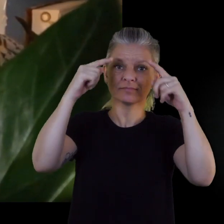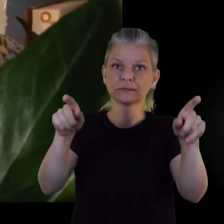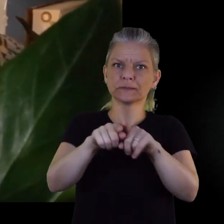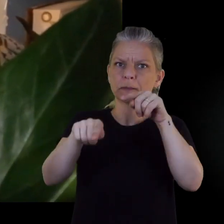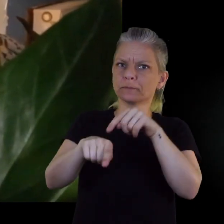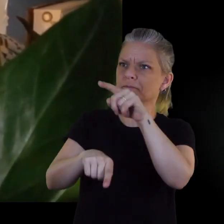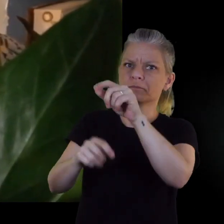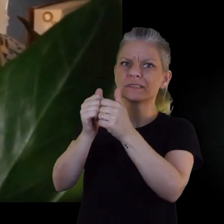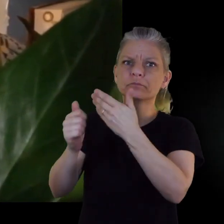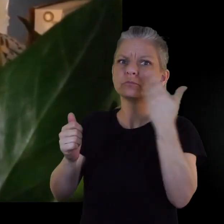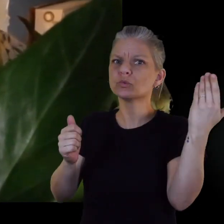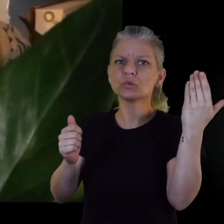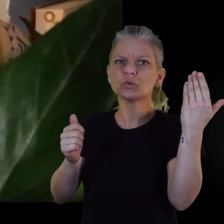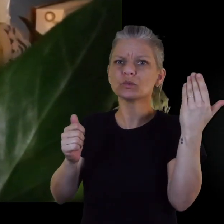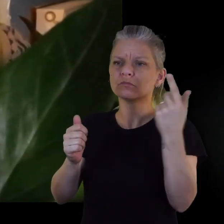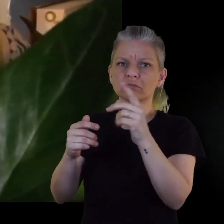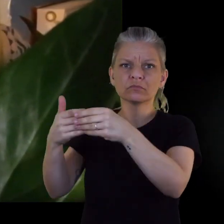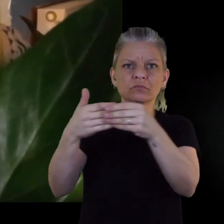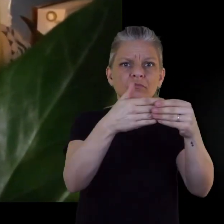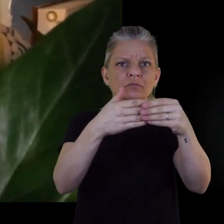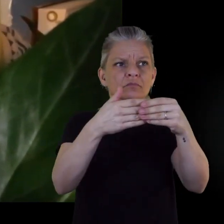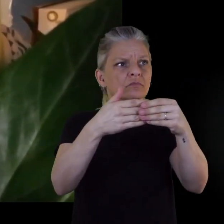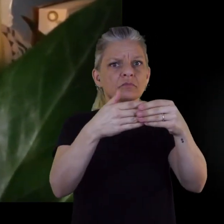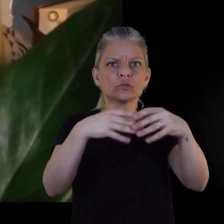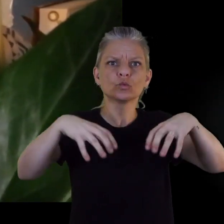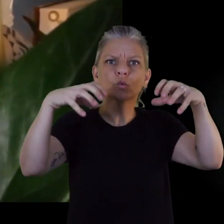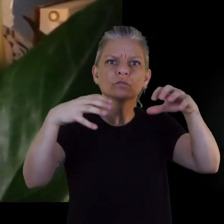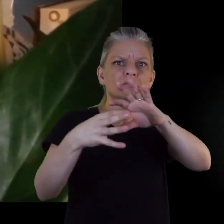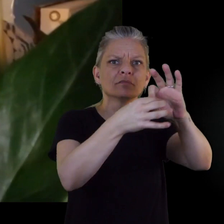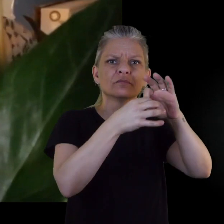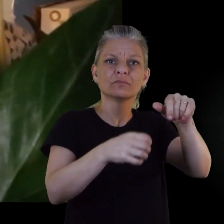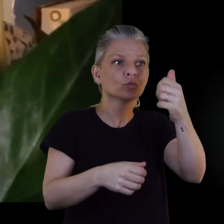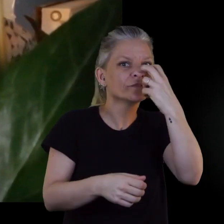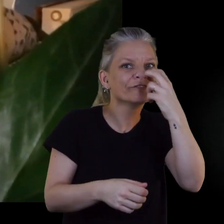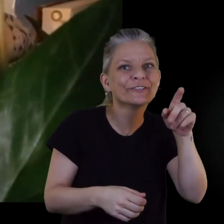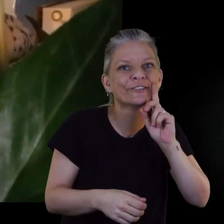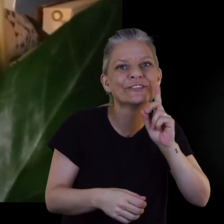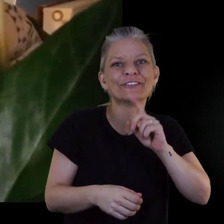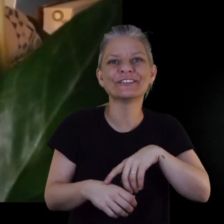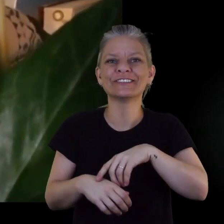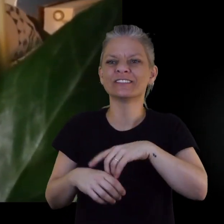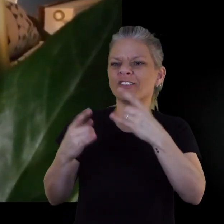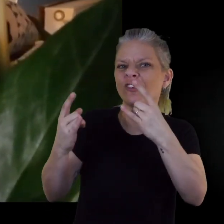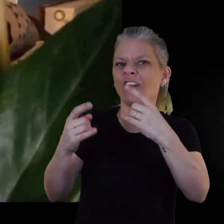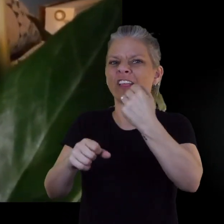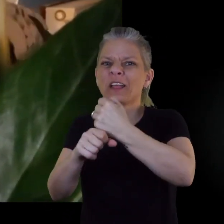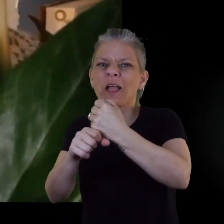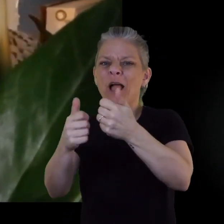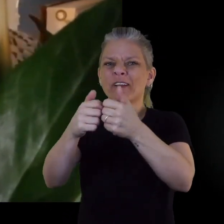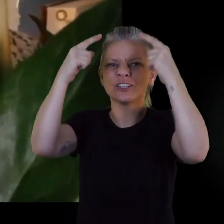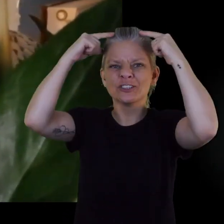without mates whose devotion is patient to guide our ghosts from their self-erasure. So good evening to the girls and the goths and the gays and the gamers